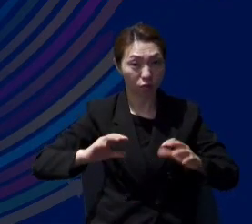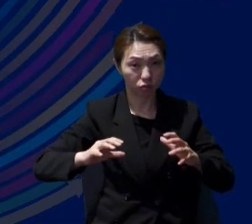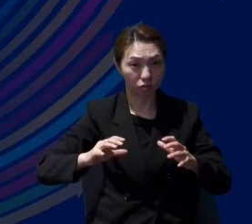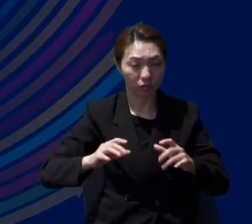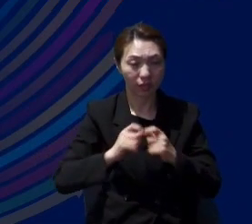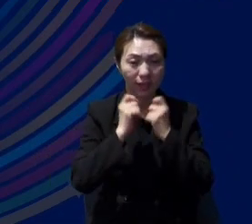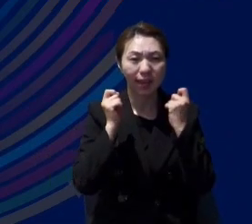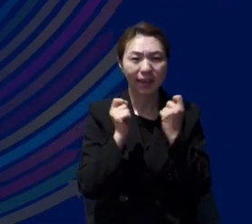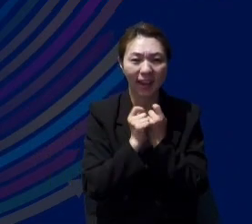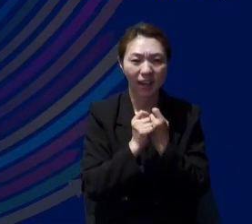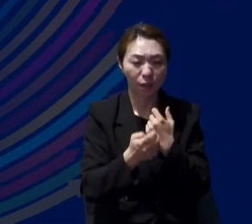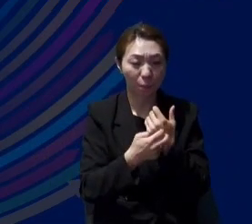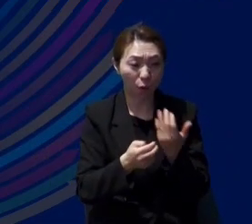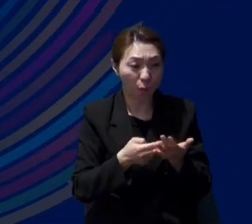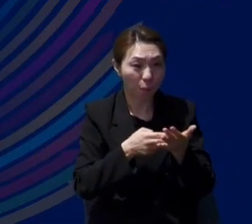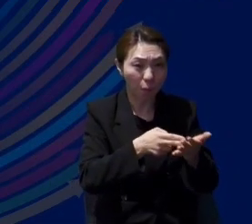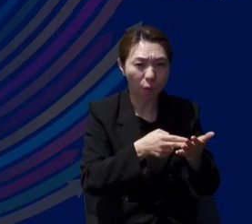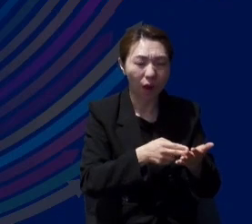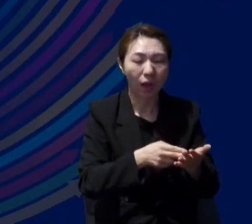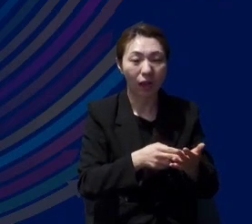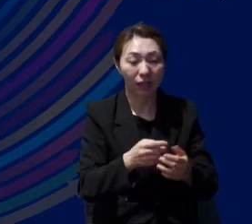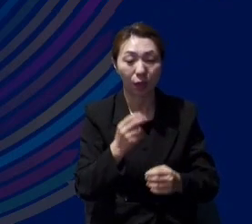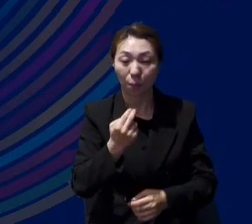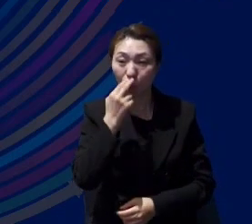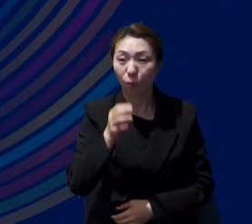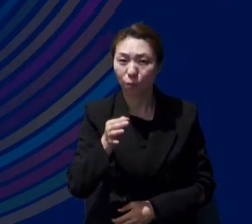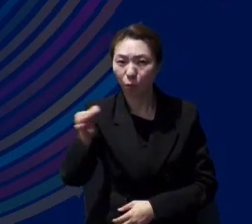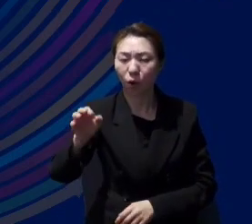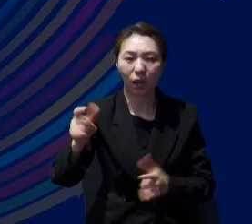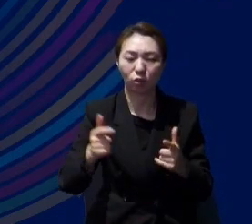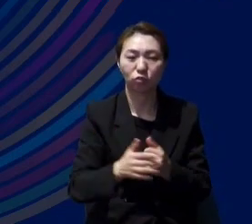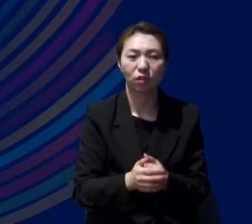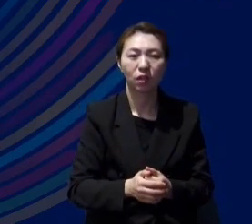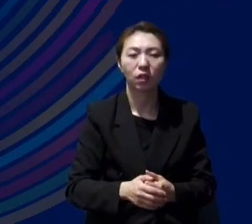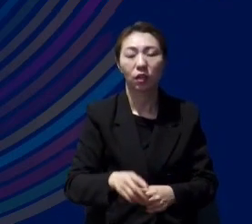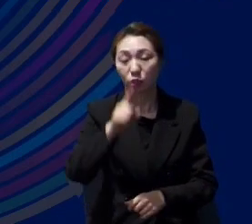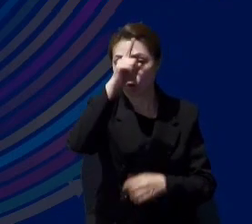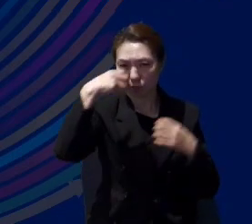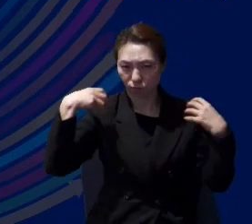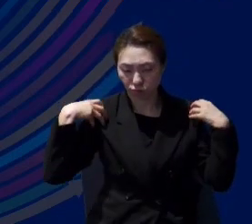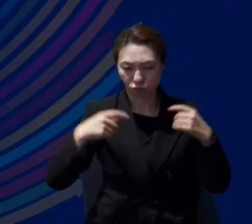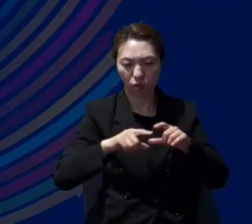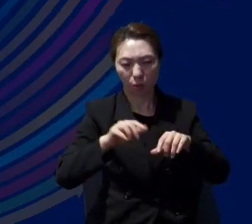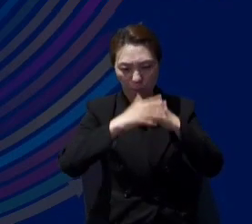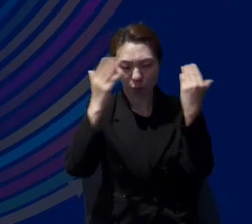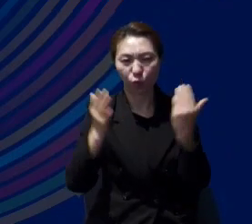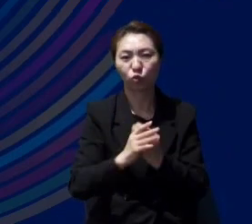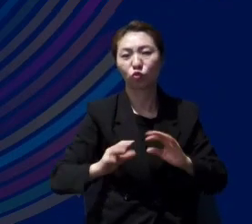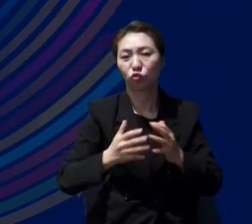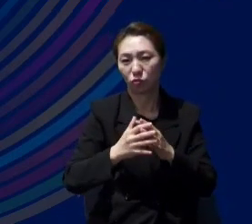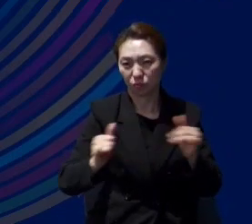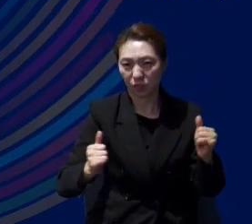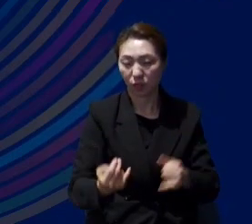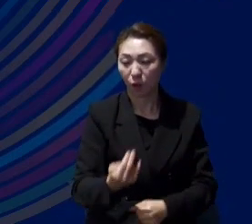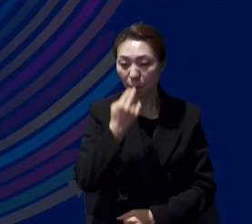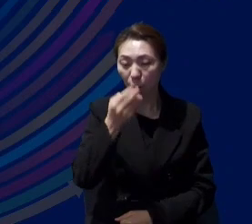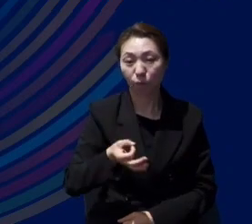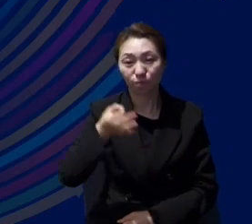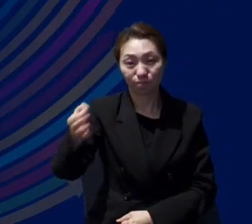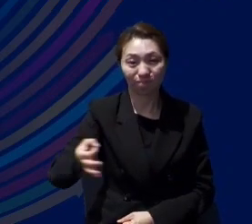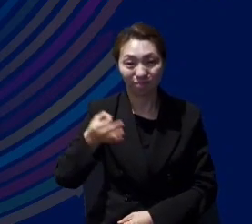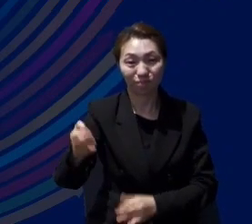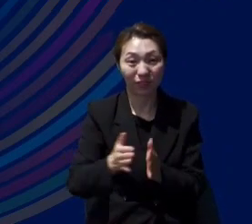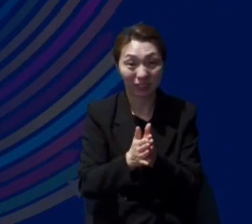health coverage. So the National Health Insurance Service was founded in 2000, and